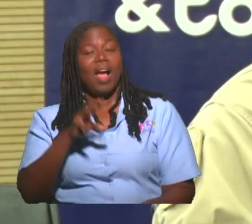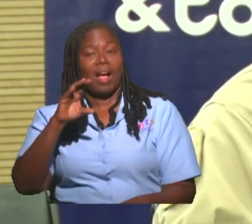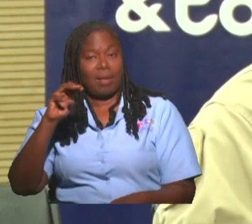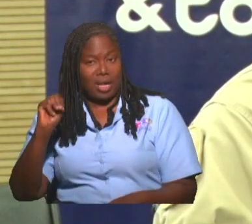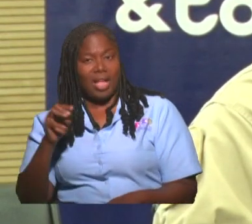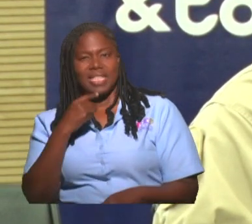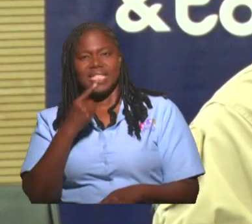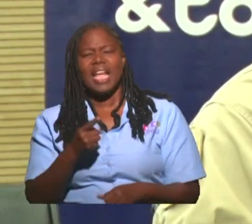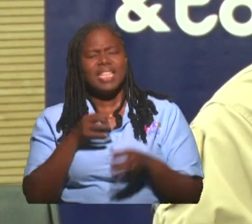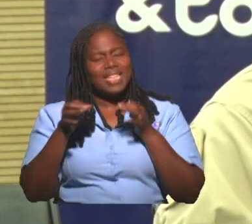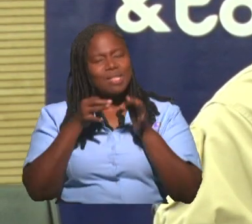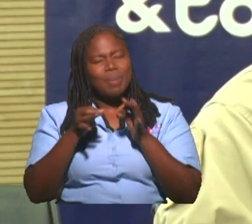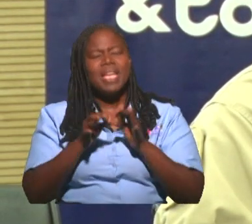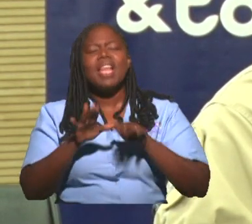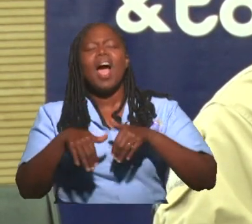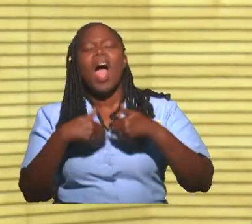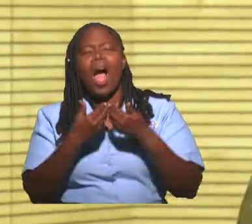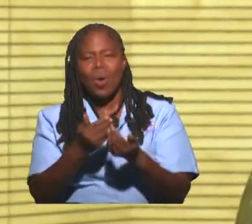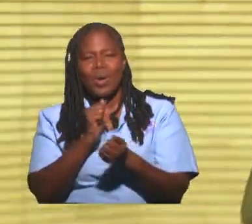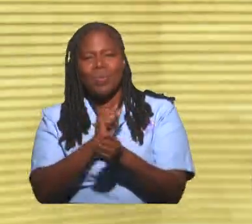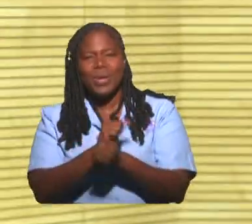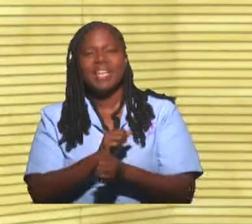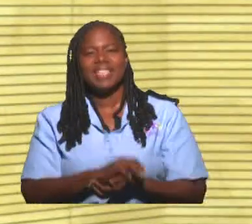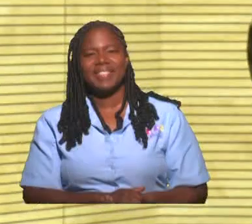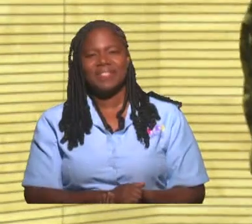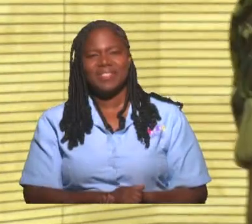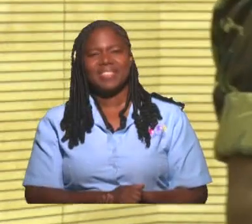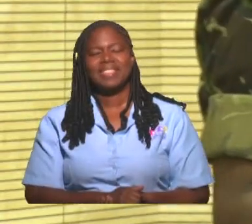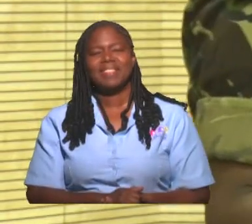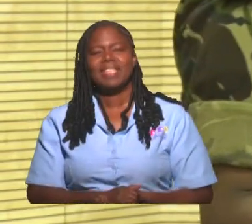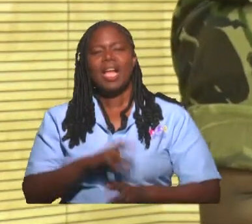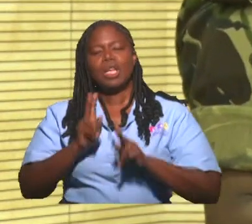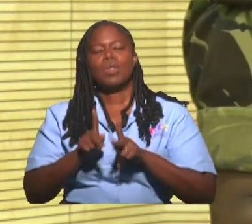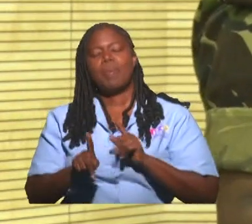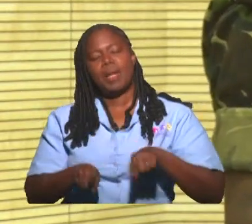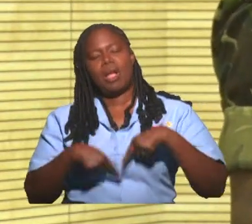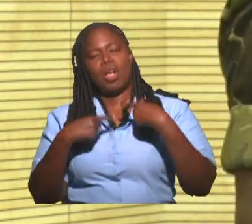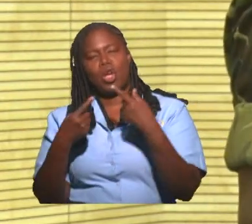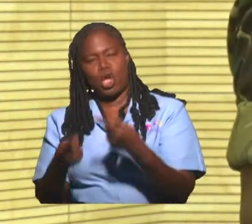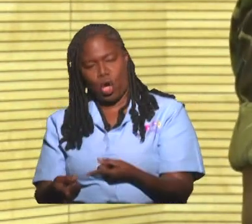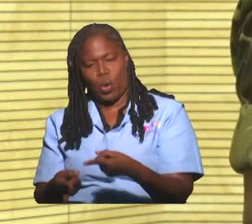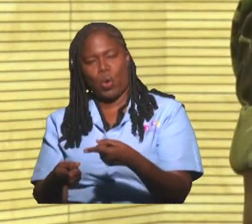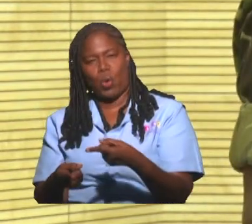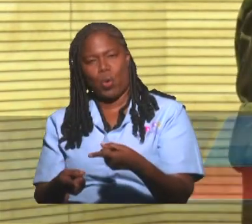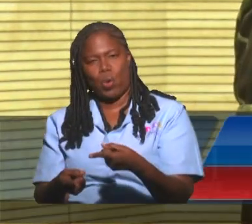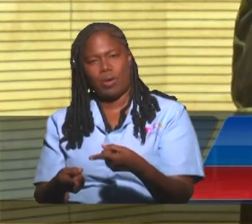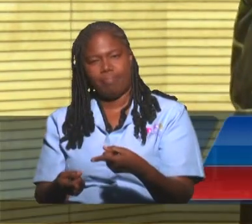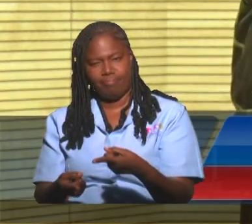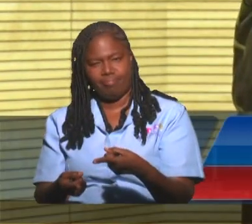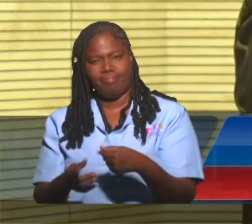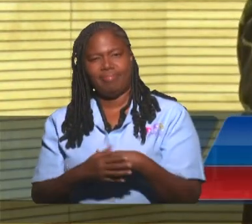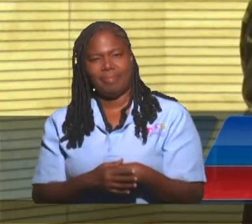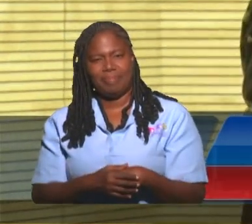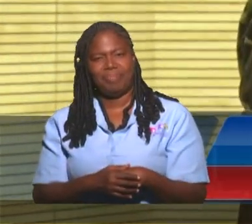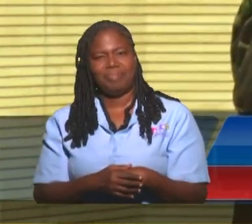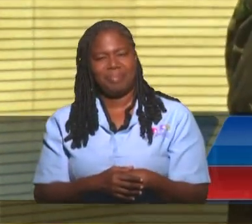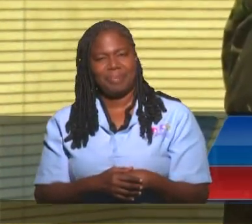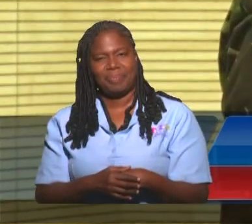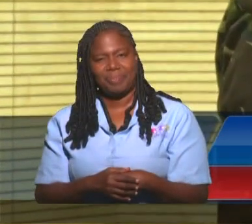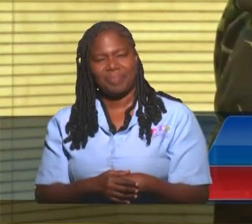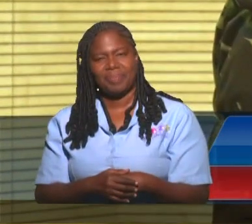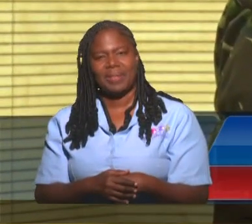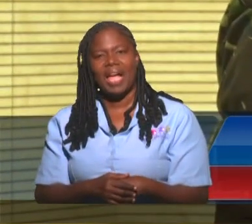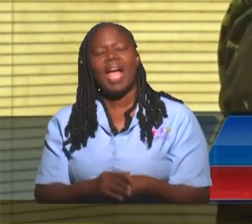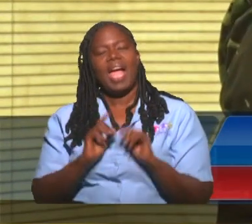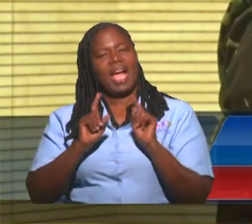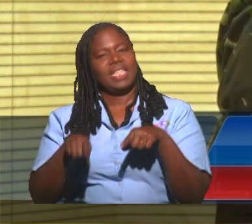how the park and ride system will function. Patrons show up at one of the designated venues, right? Show